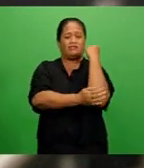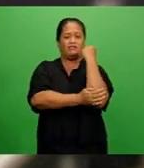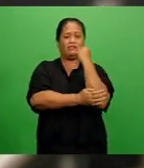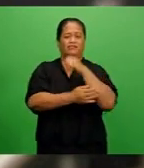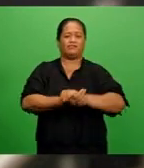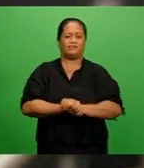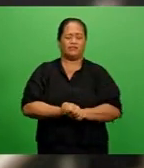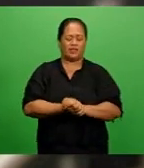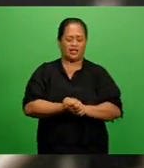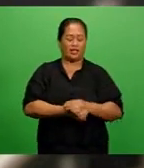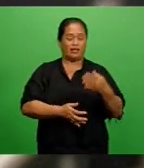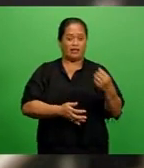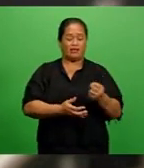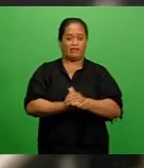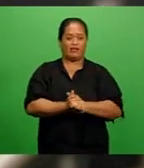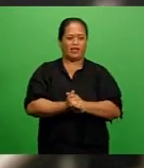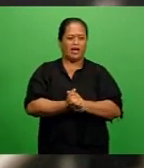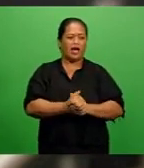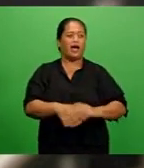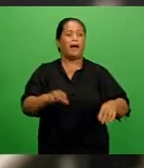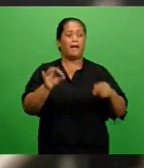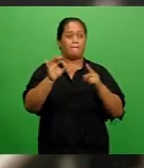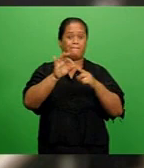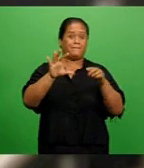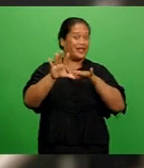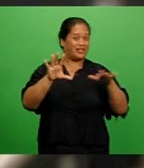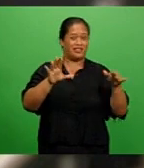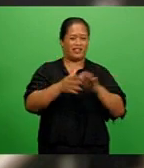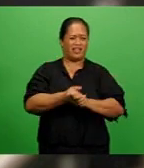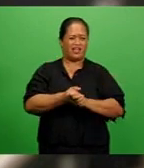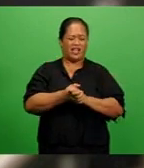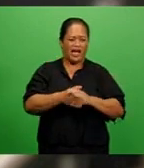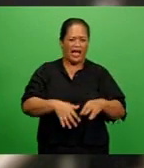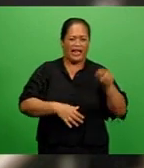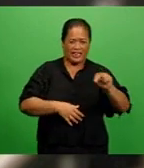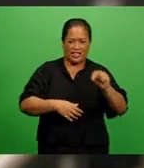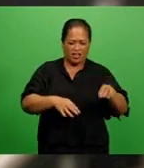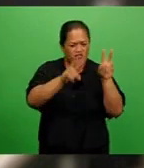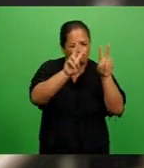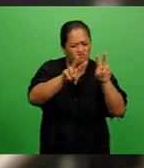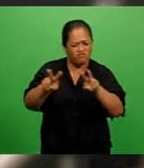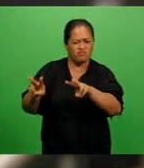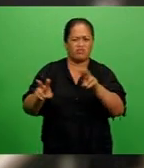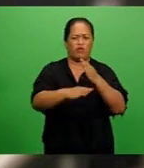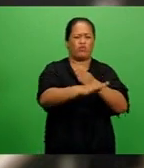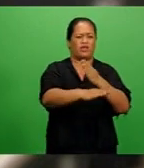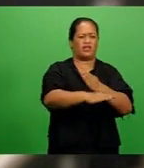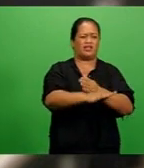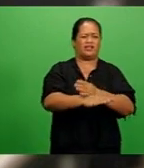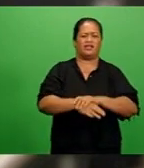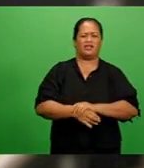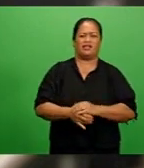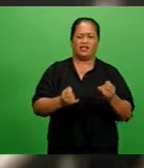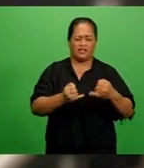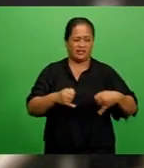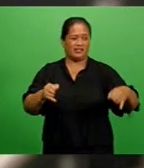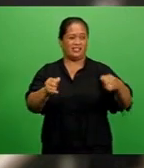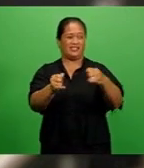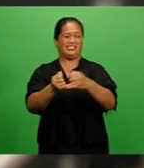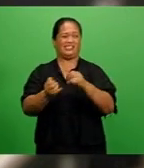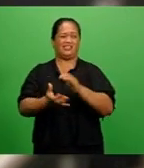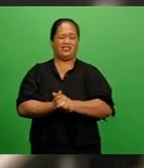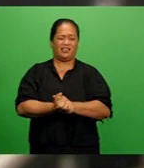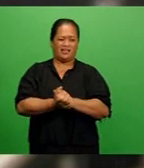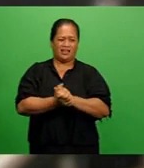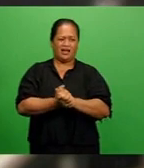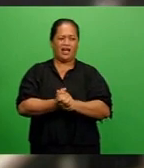Petero, who harnessed his rugby talent while looking for a job in Suva, a journey that's taken him all the way to the capital city's Skipper Cup